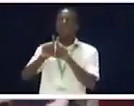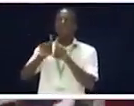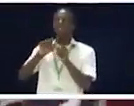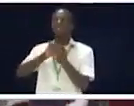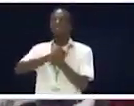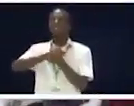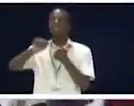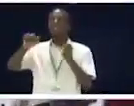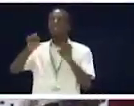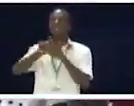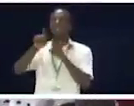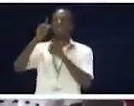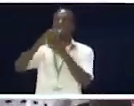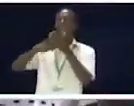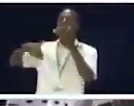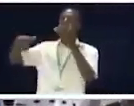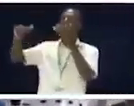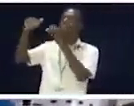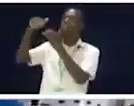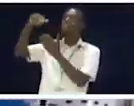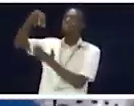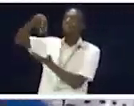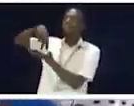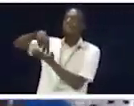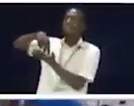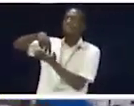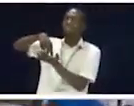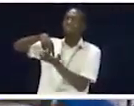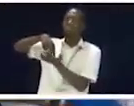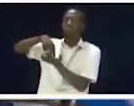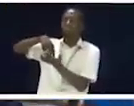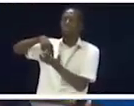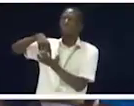God. As far as the heavens